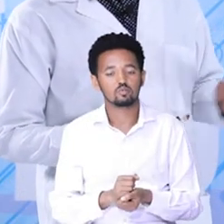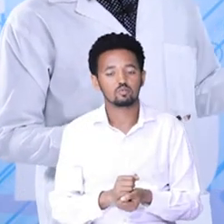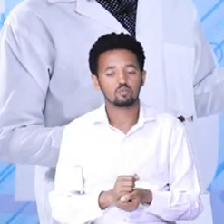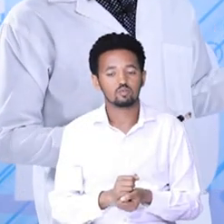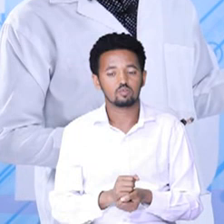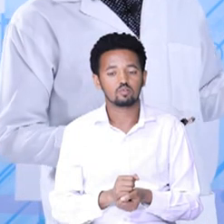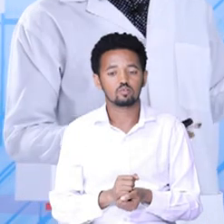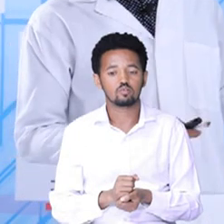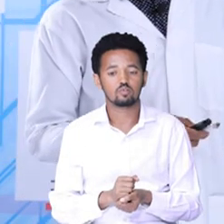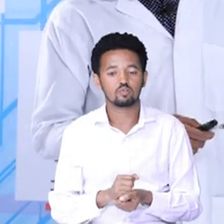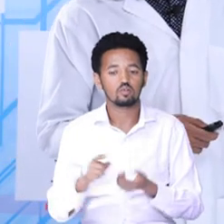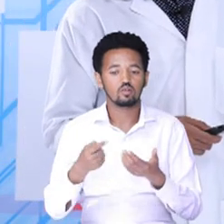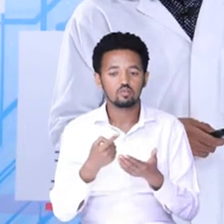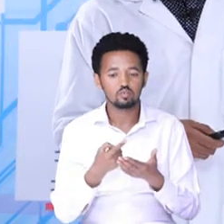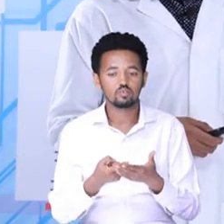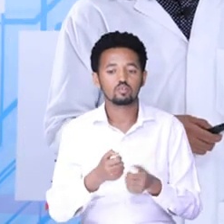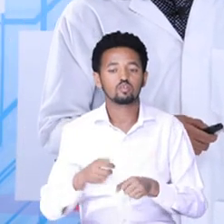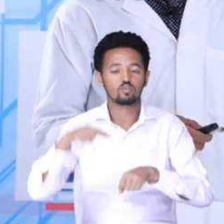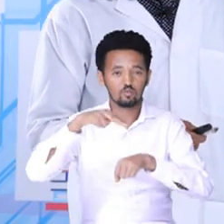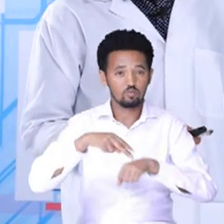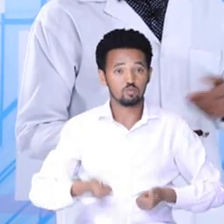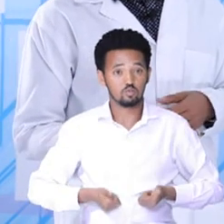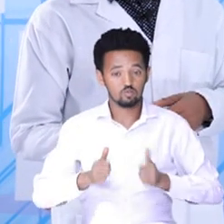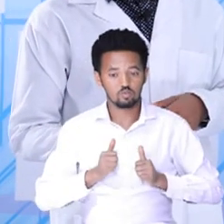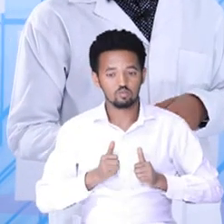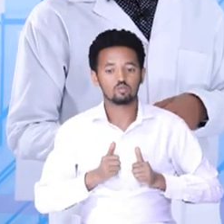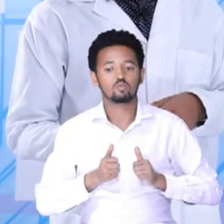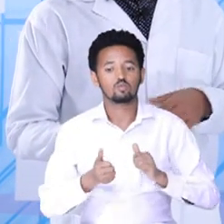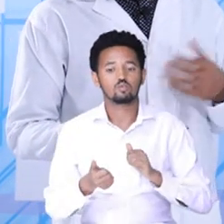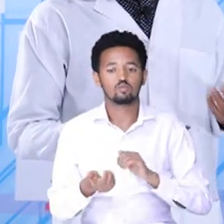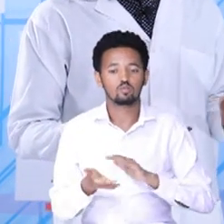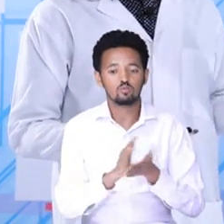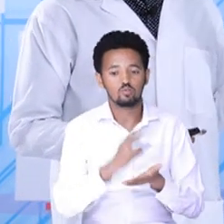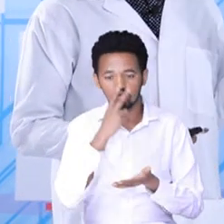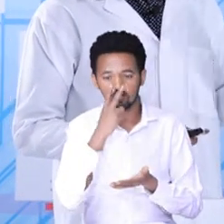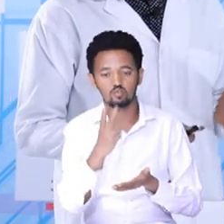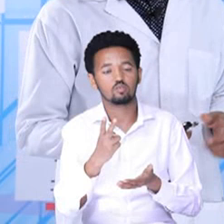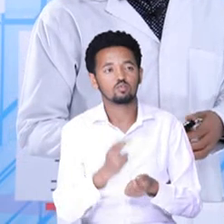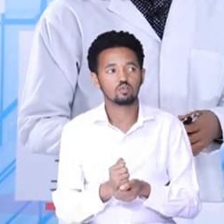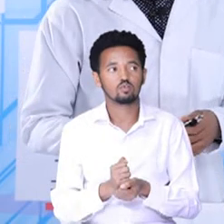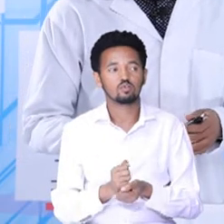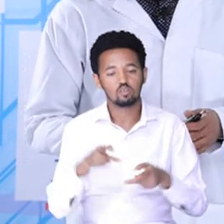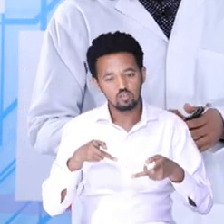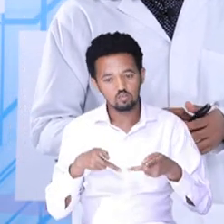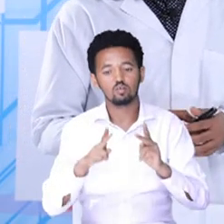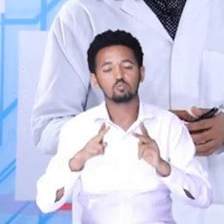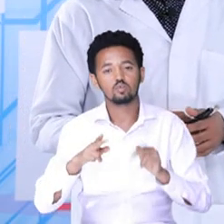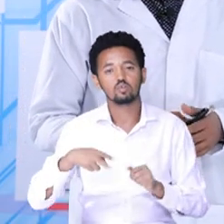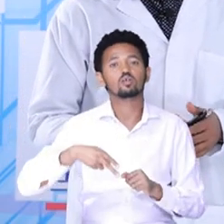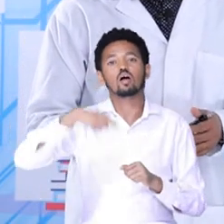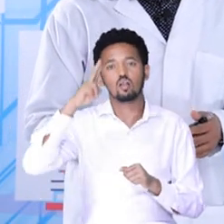The permanent rural settlements of Ethiopia are mostly associated with the crop farming highlands